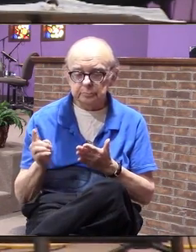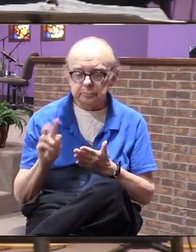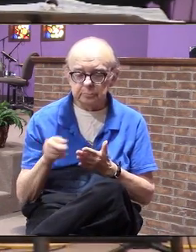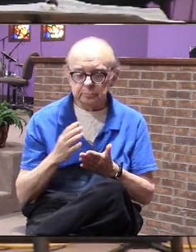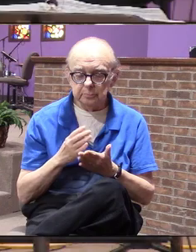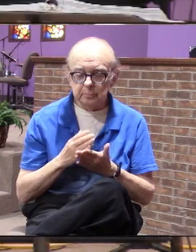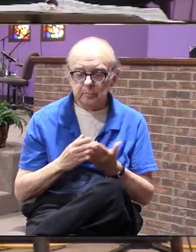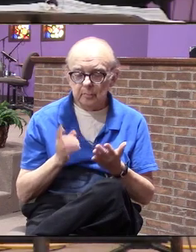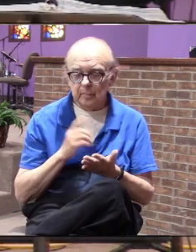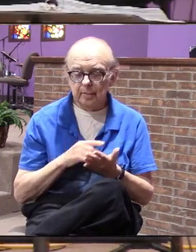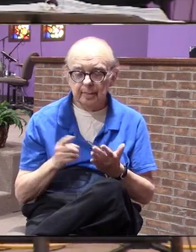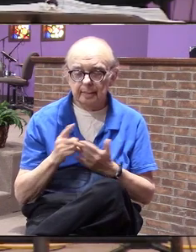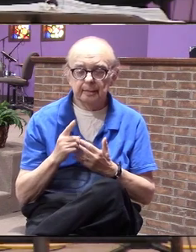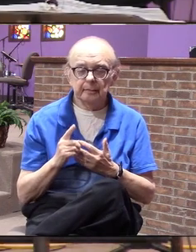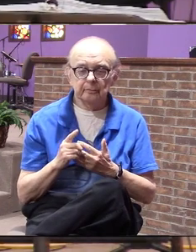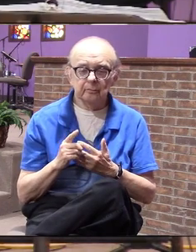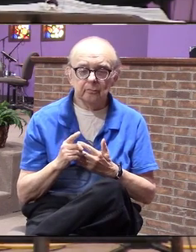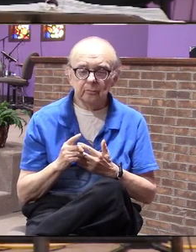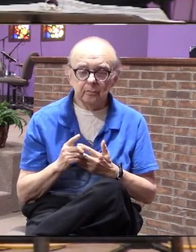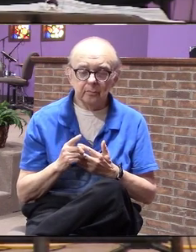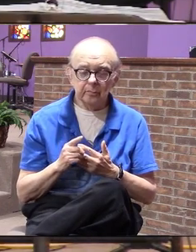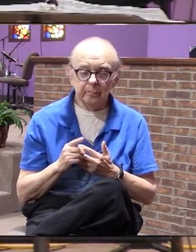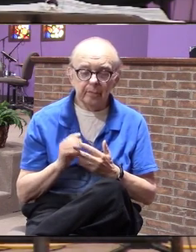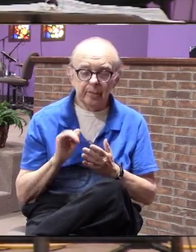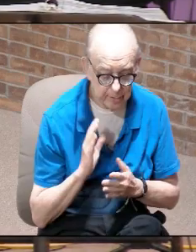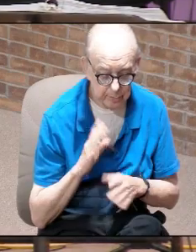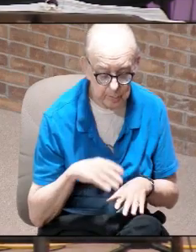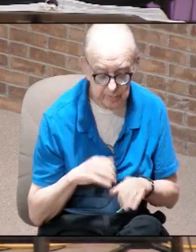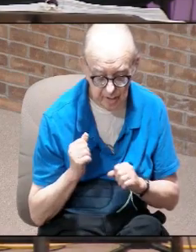second part next week, because this is going to take a while.